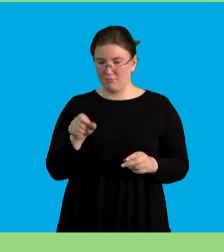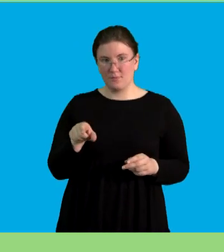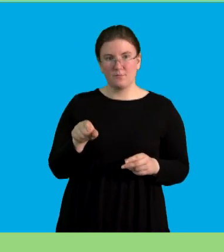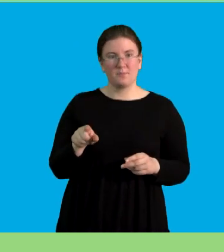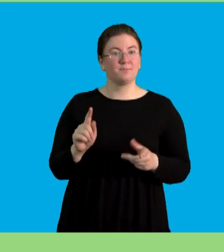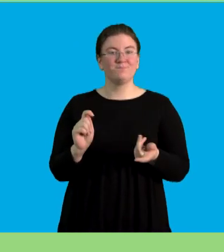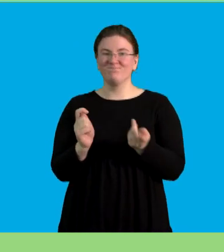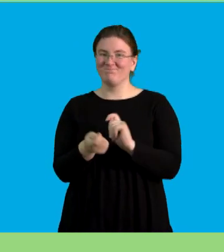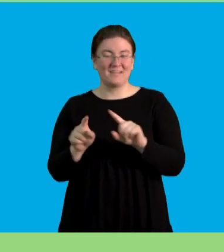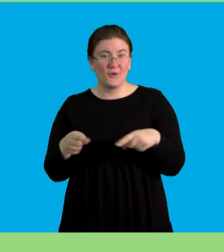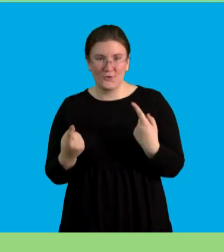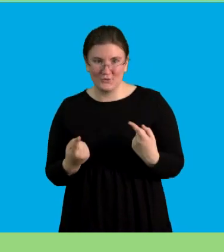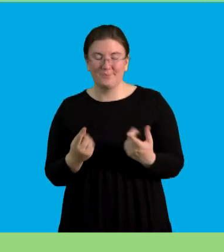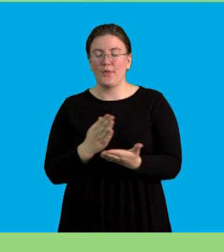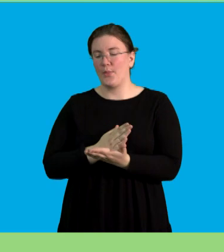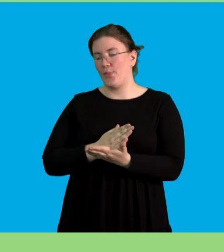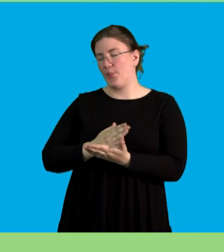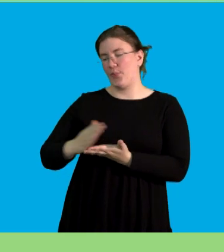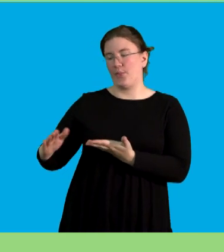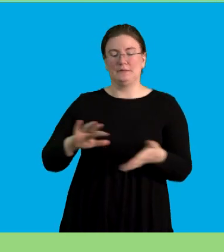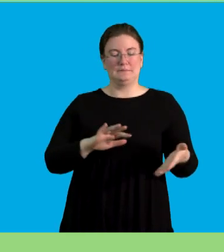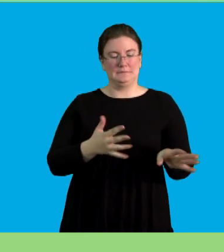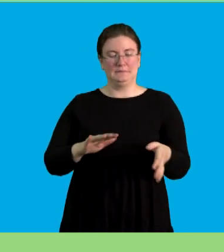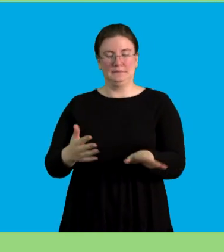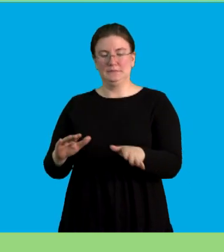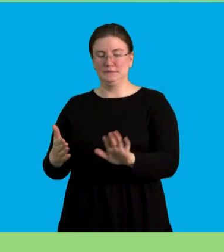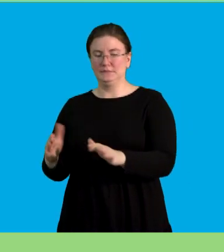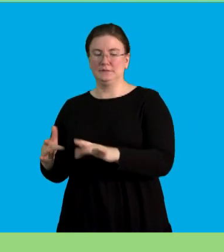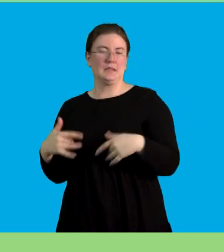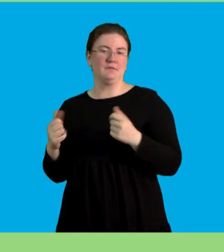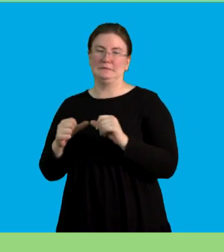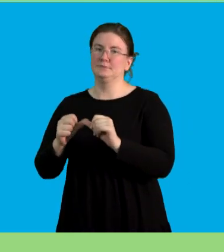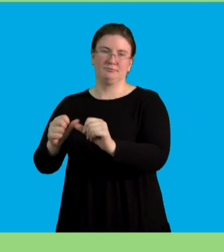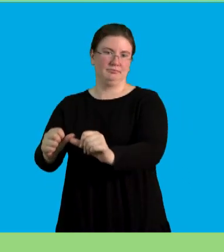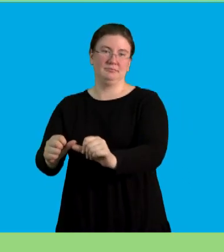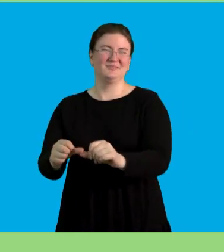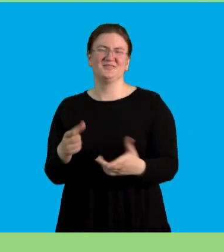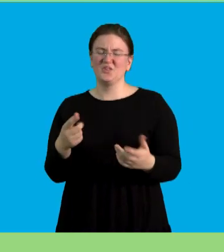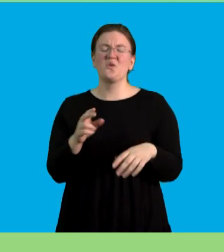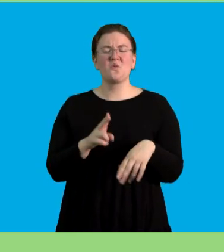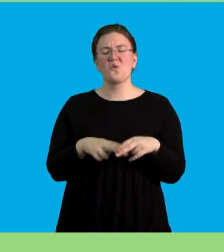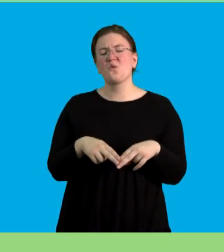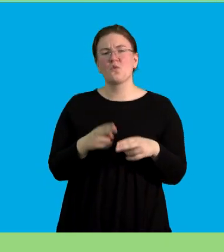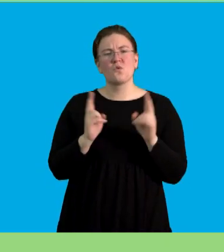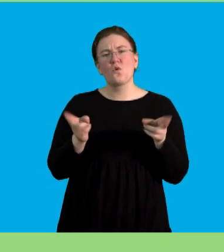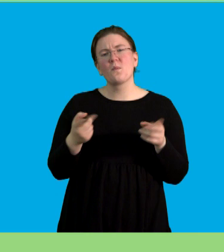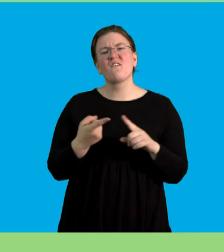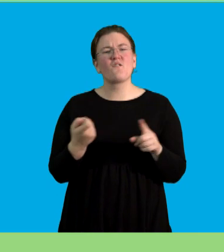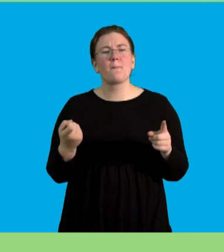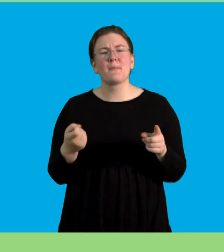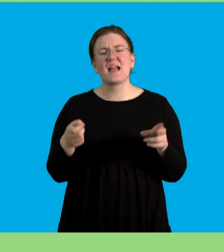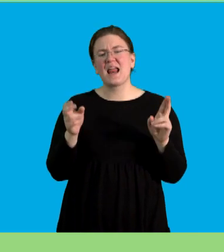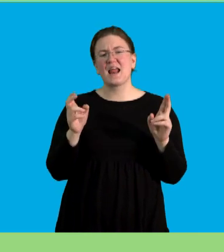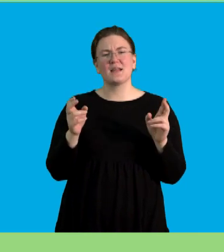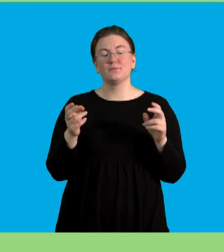become extinct or die out. And this is usually based on natural factors. We also did